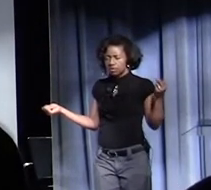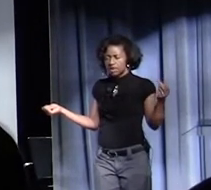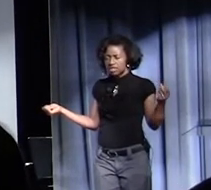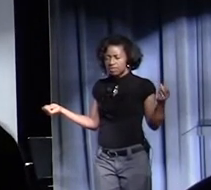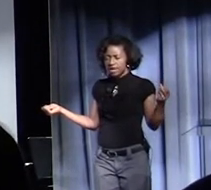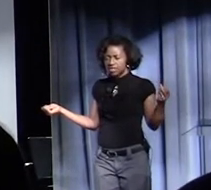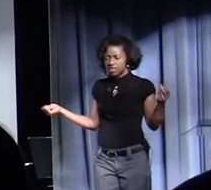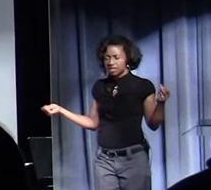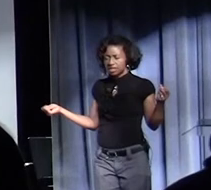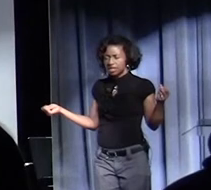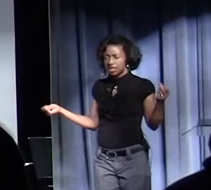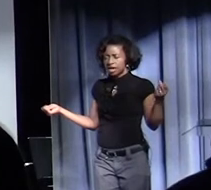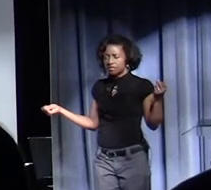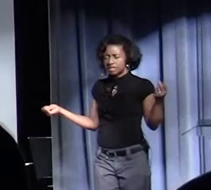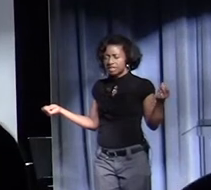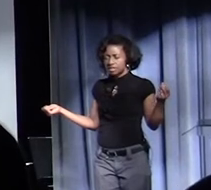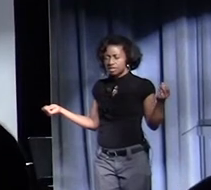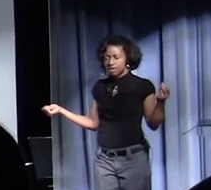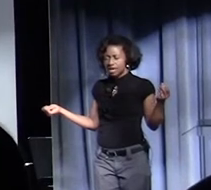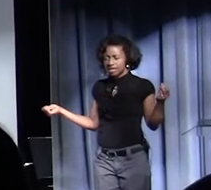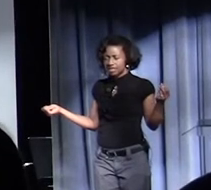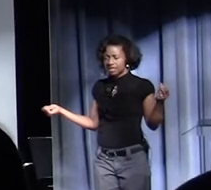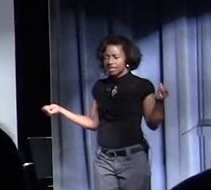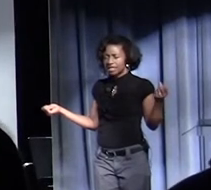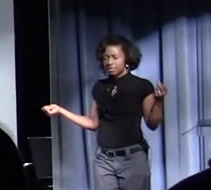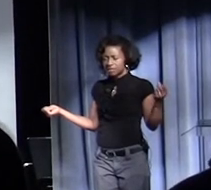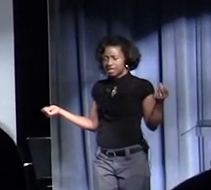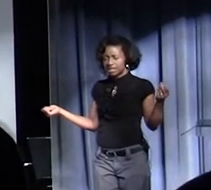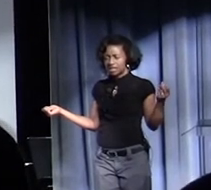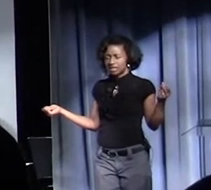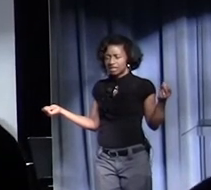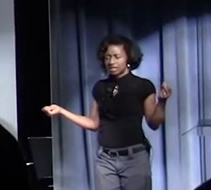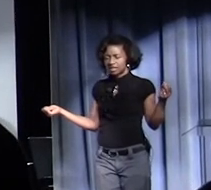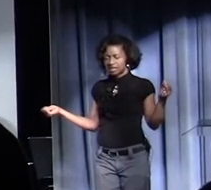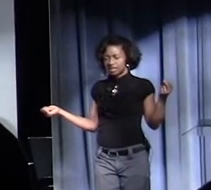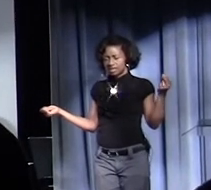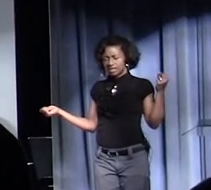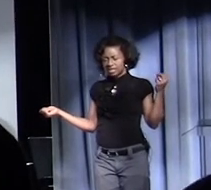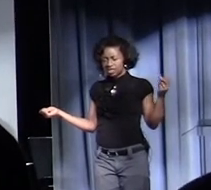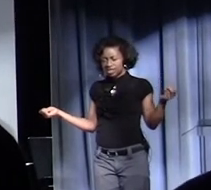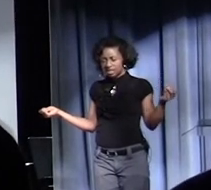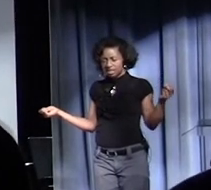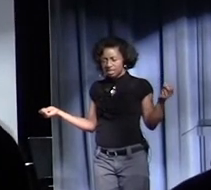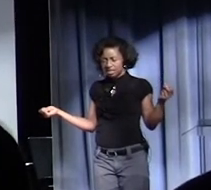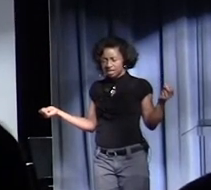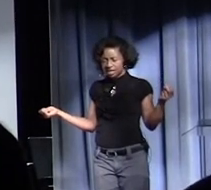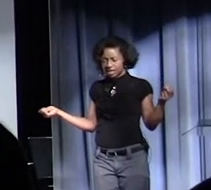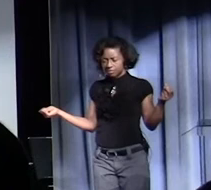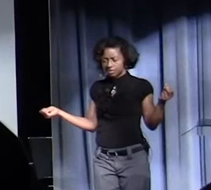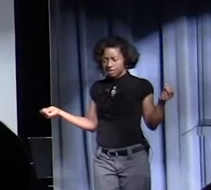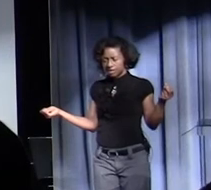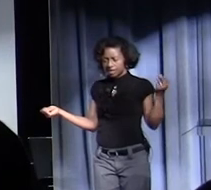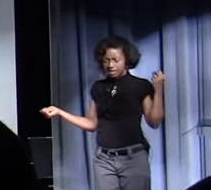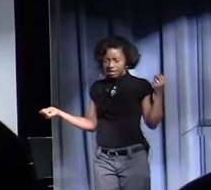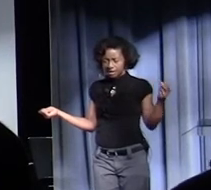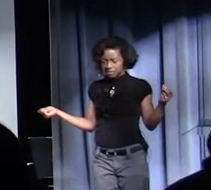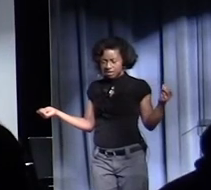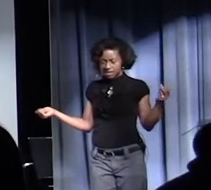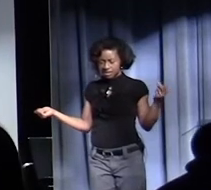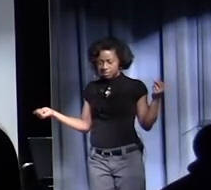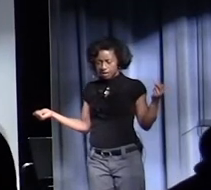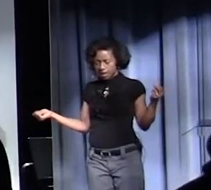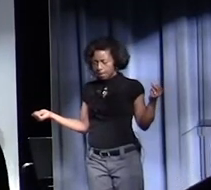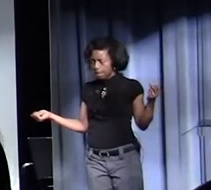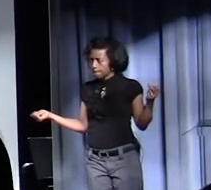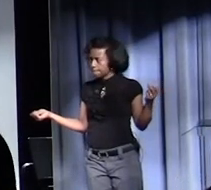resurrection of Jesus Christ in me." In Jesus' name, amen and amen.